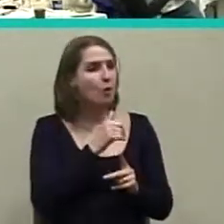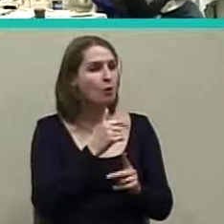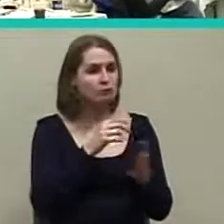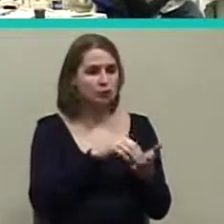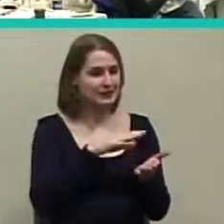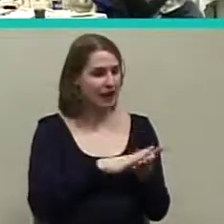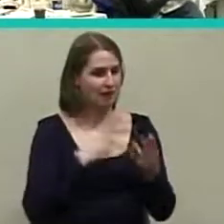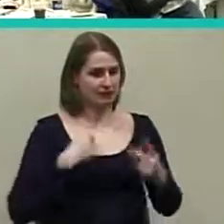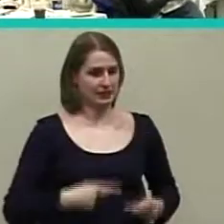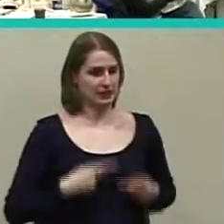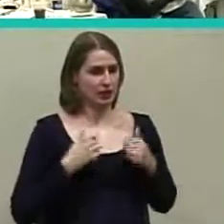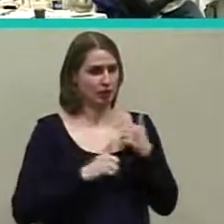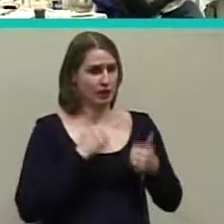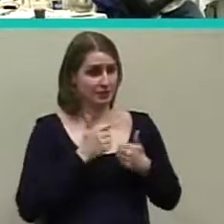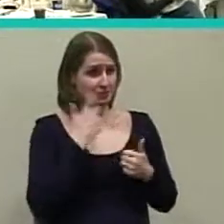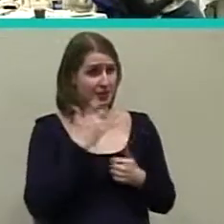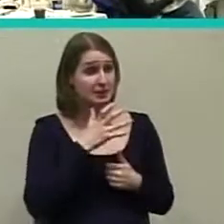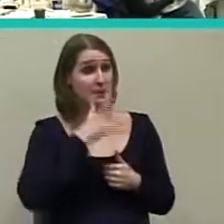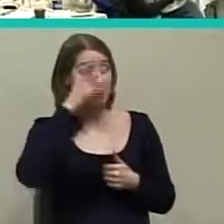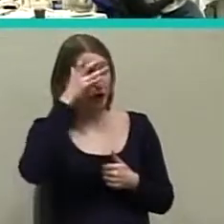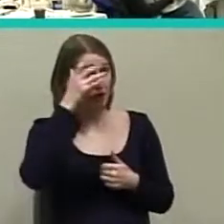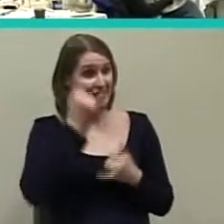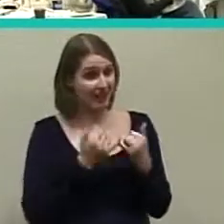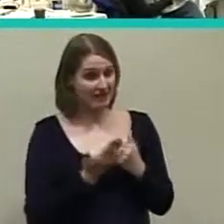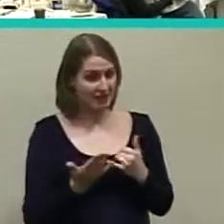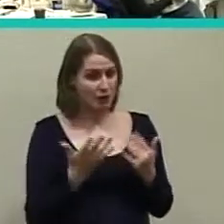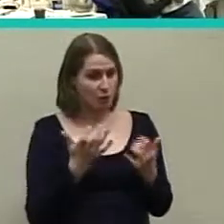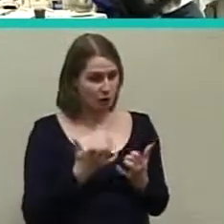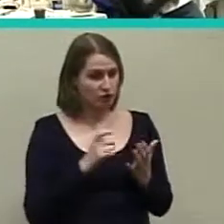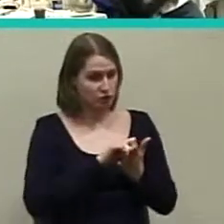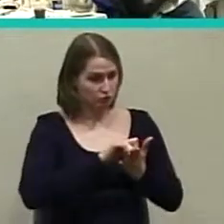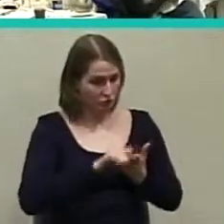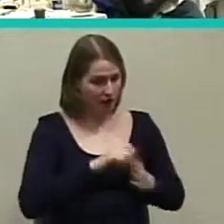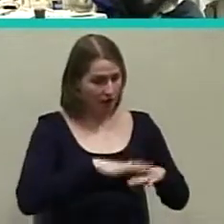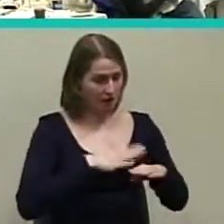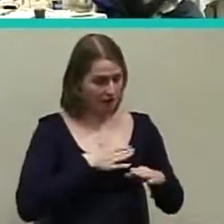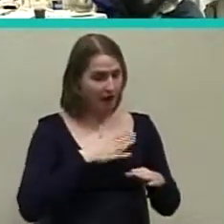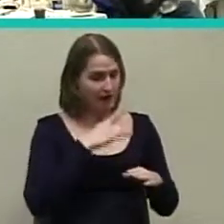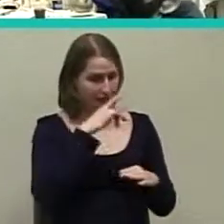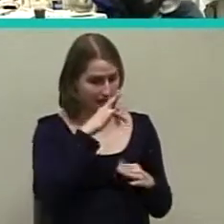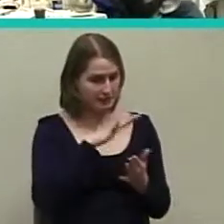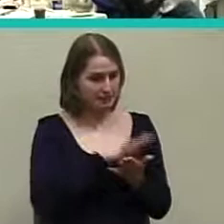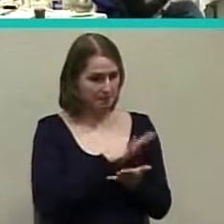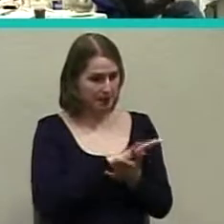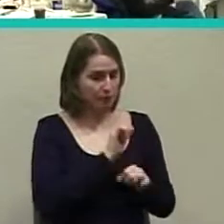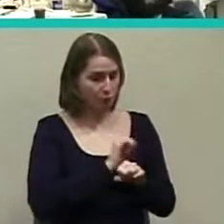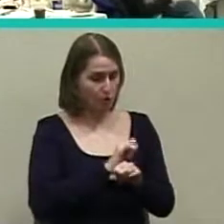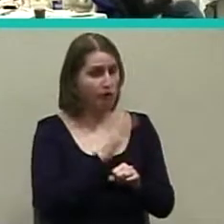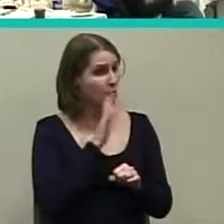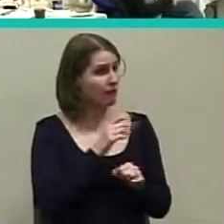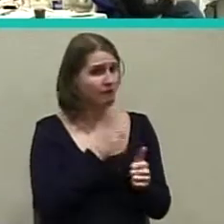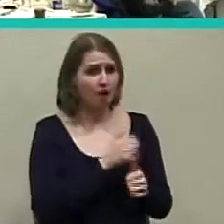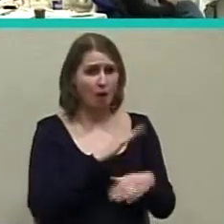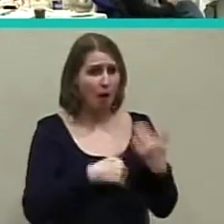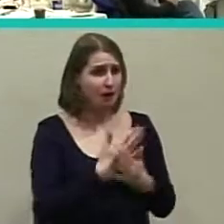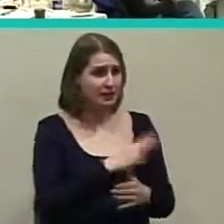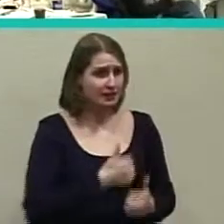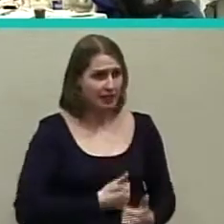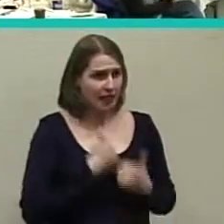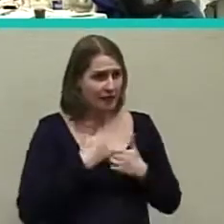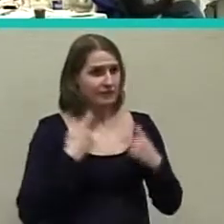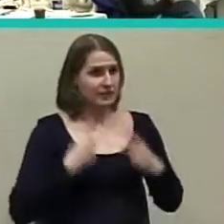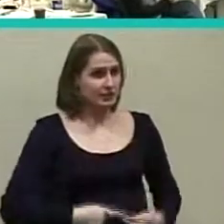Because if I'm the parent, the last thing I want to do is sit down and have you write on my kid's paperwork that's going to follow him his entire life that he's physically